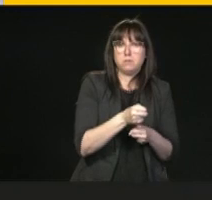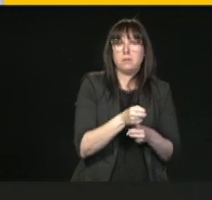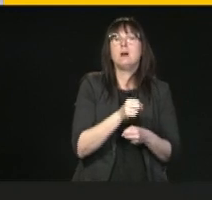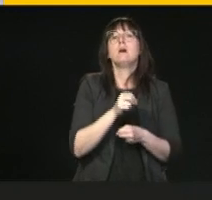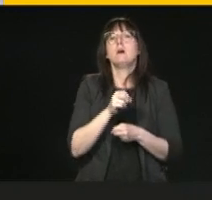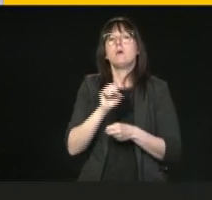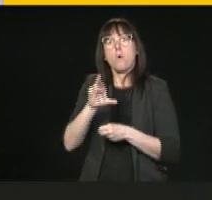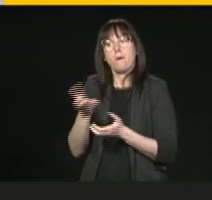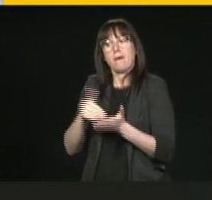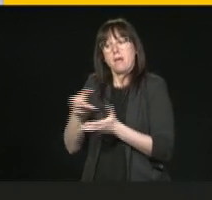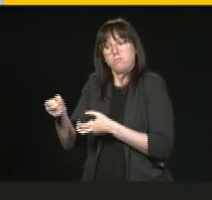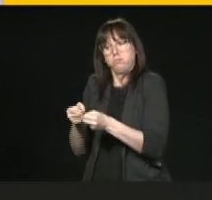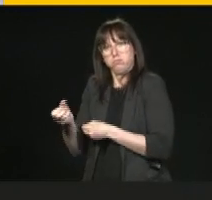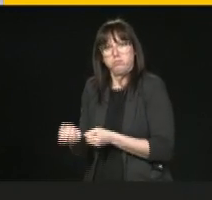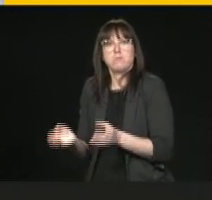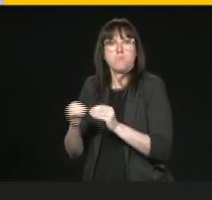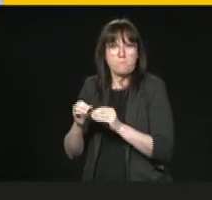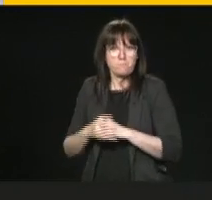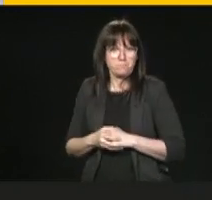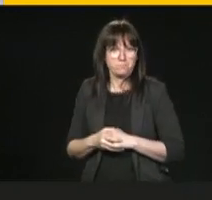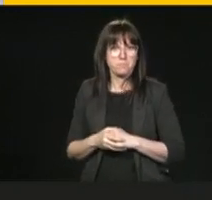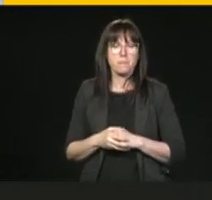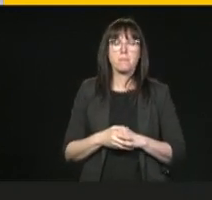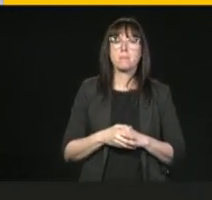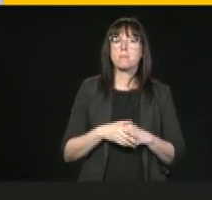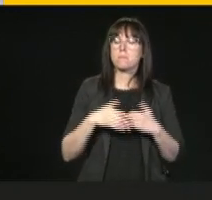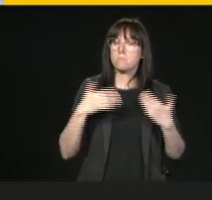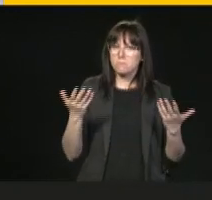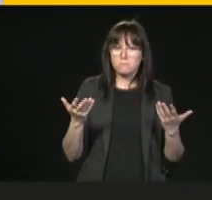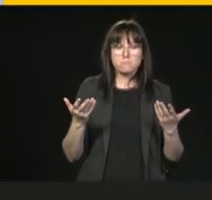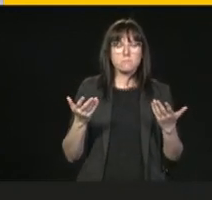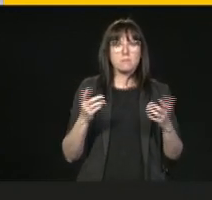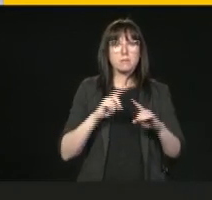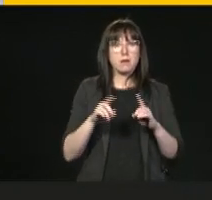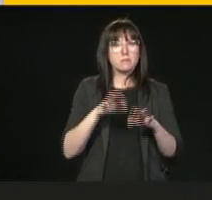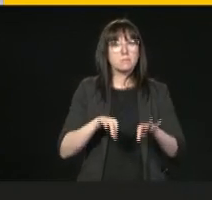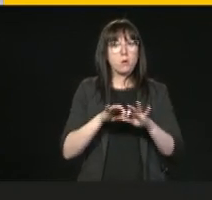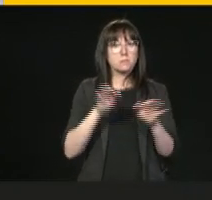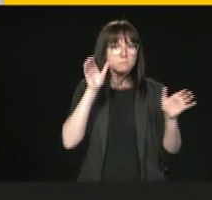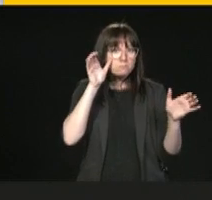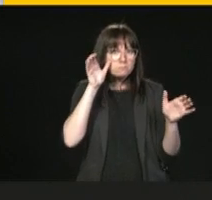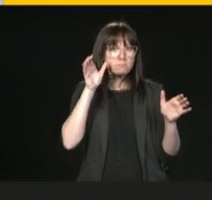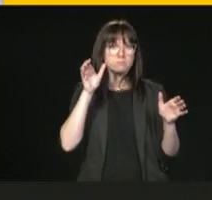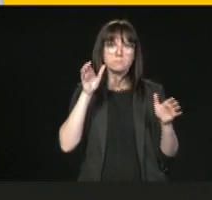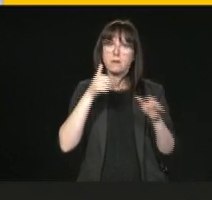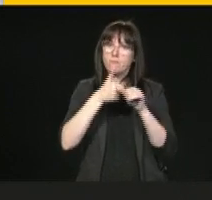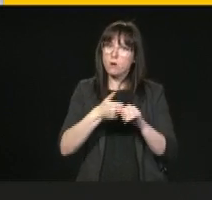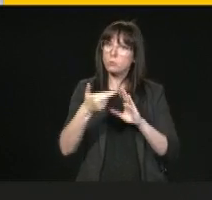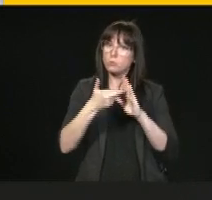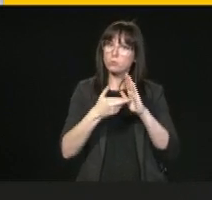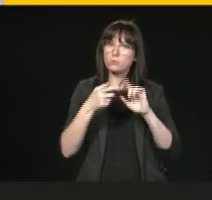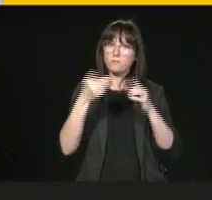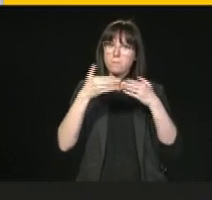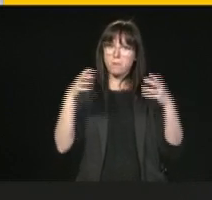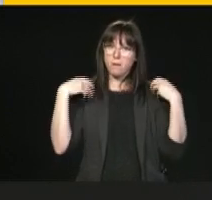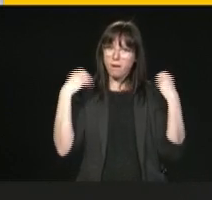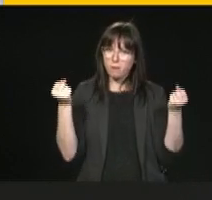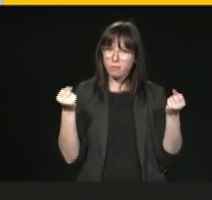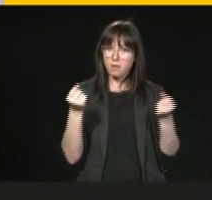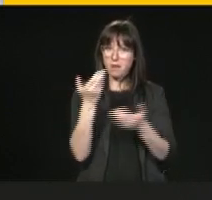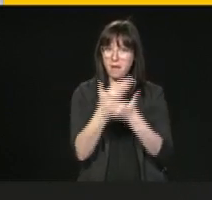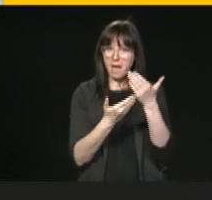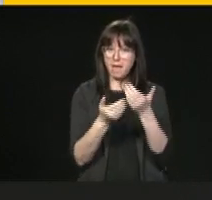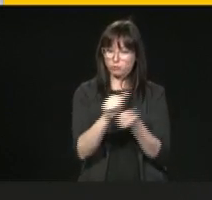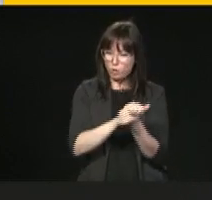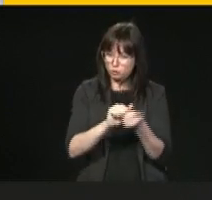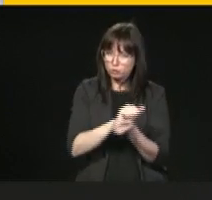them back. In the meantime, let's keep listening to our public health officials. Let's wash our hands, stay